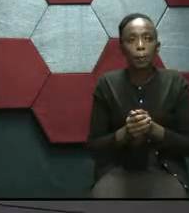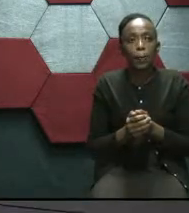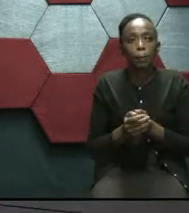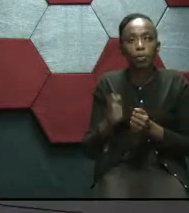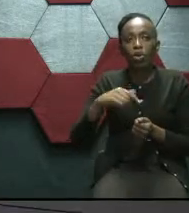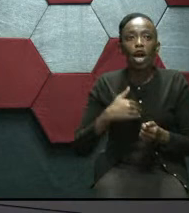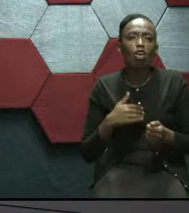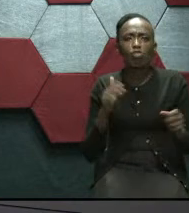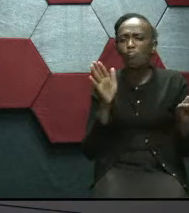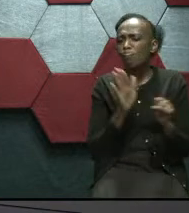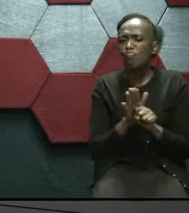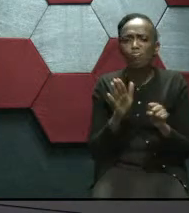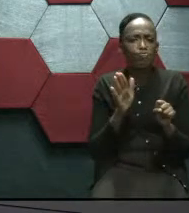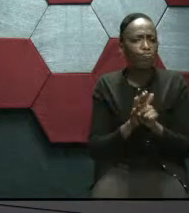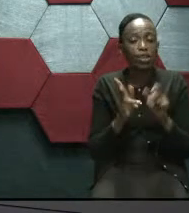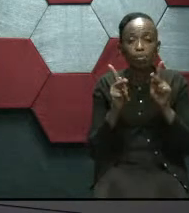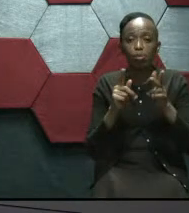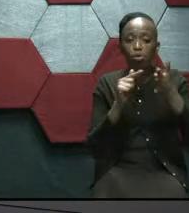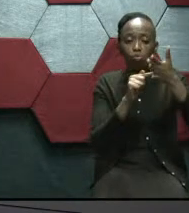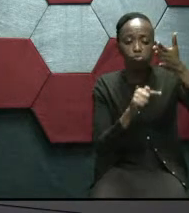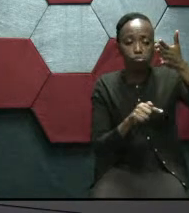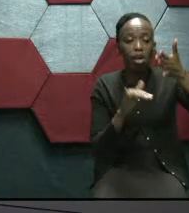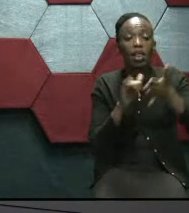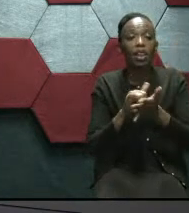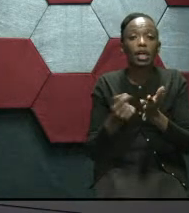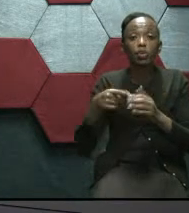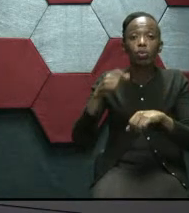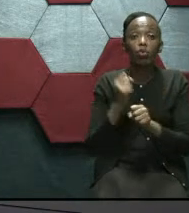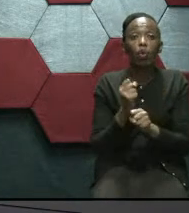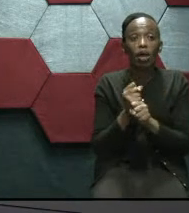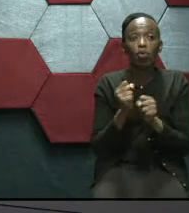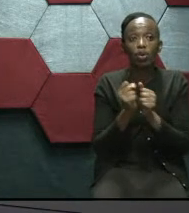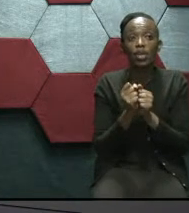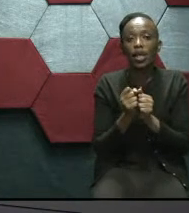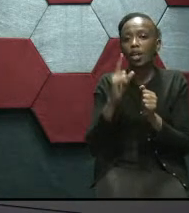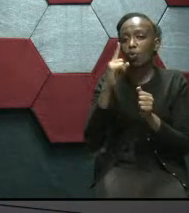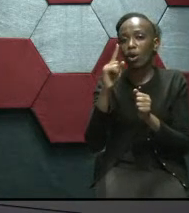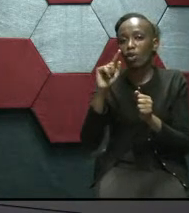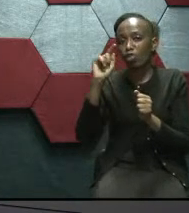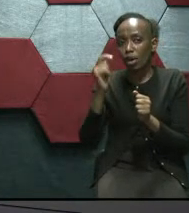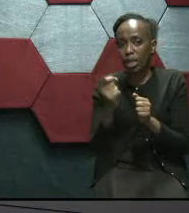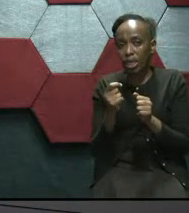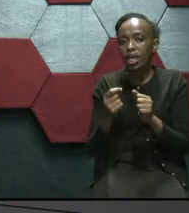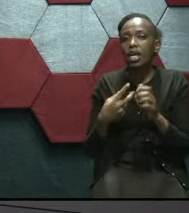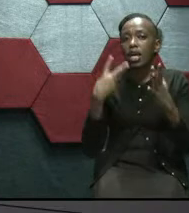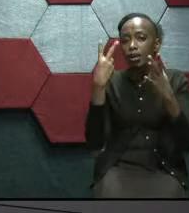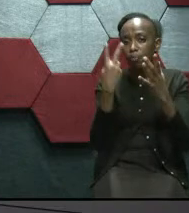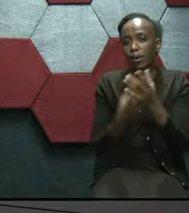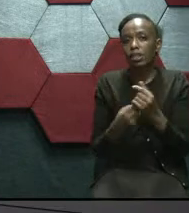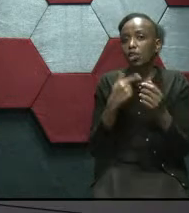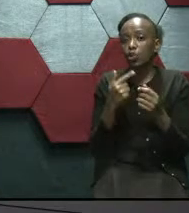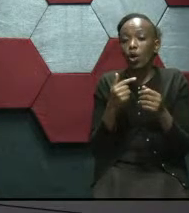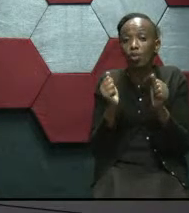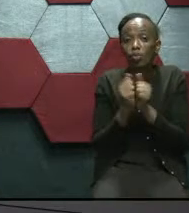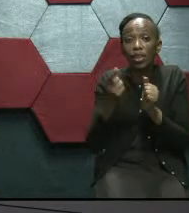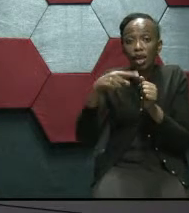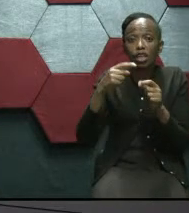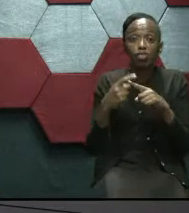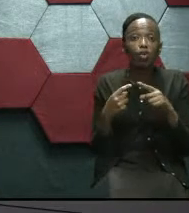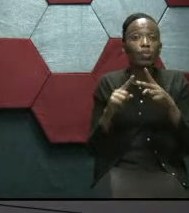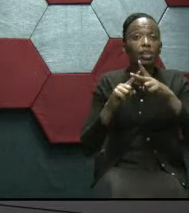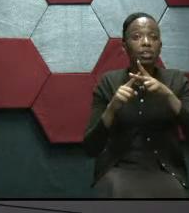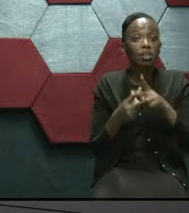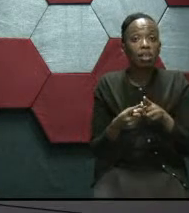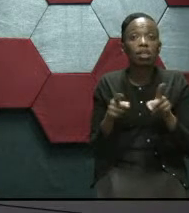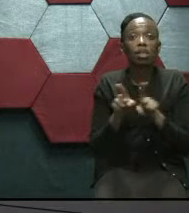We have so many people that we work with, and one of our key and core partners who have been with us from the